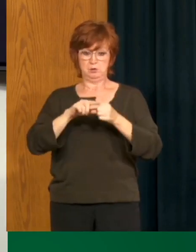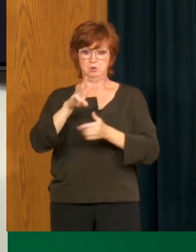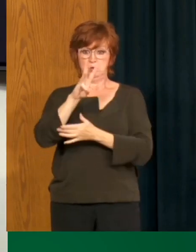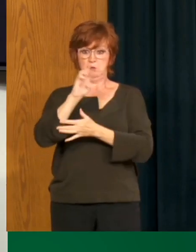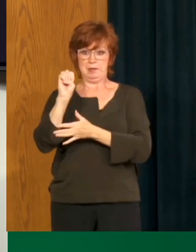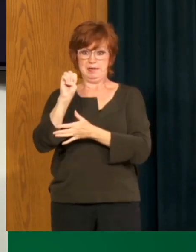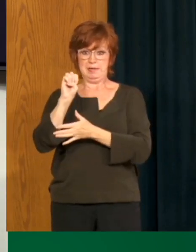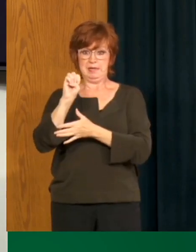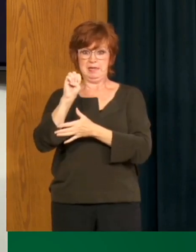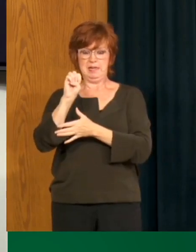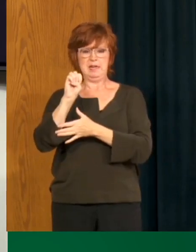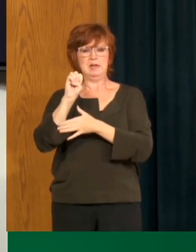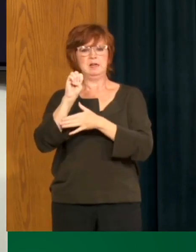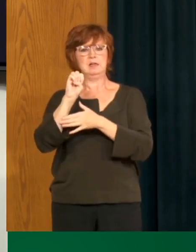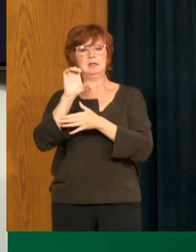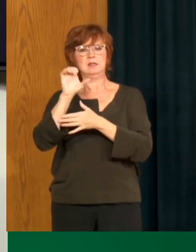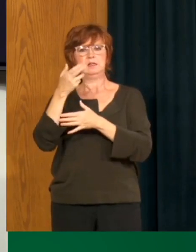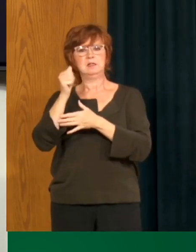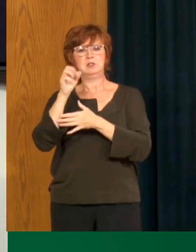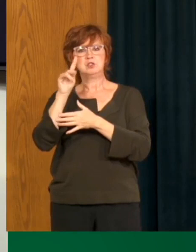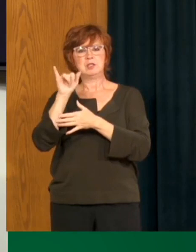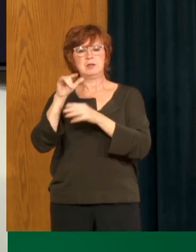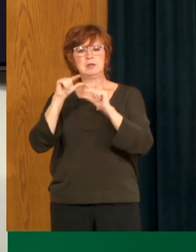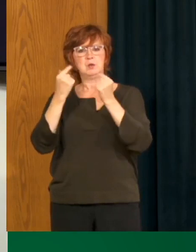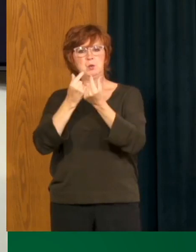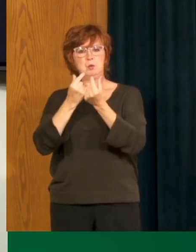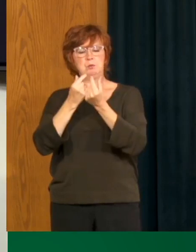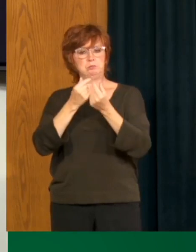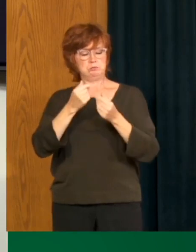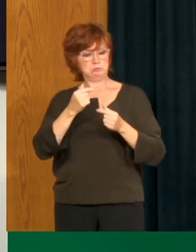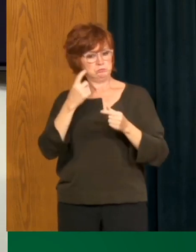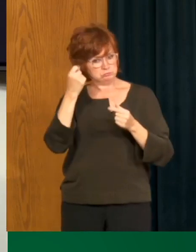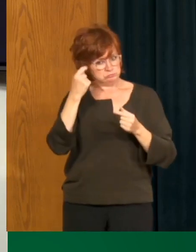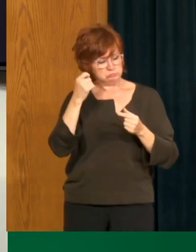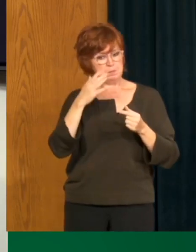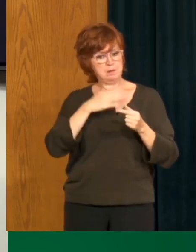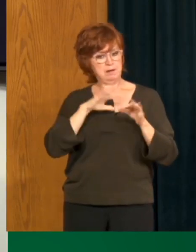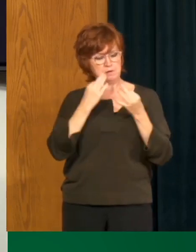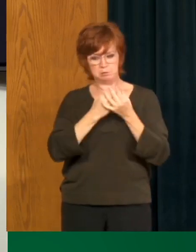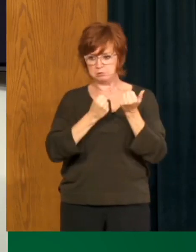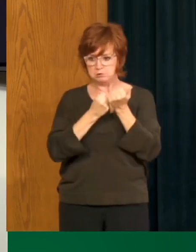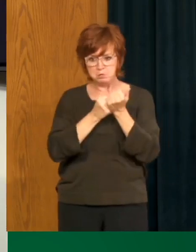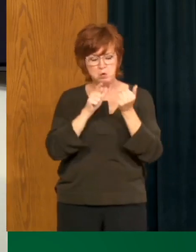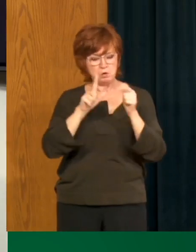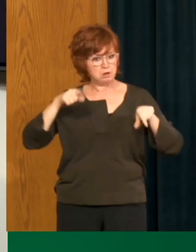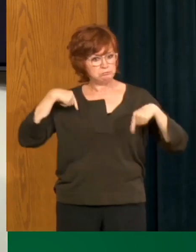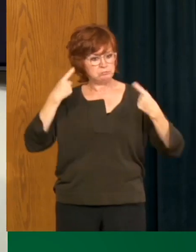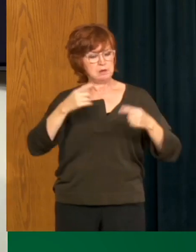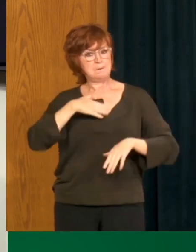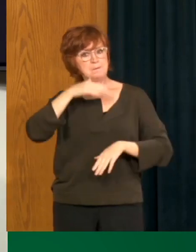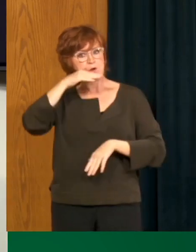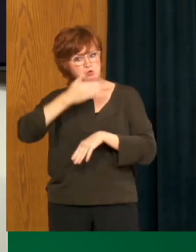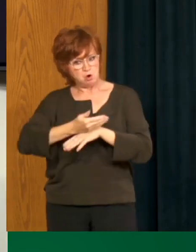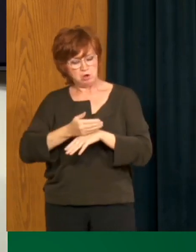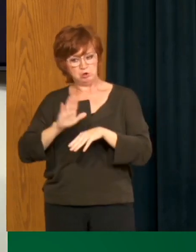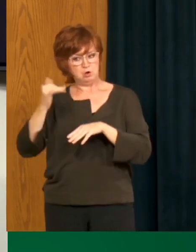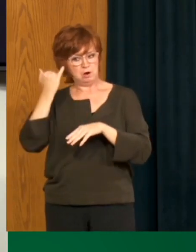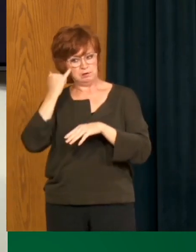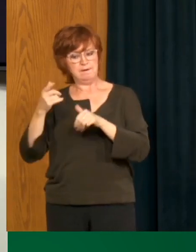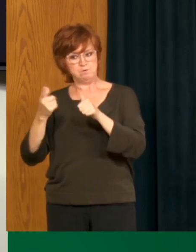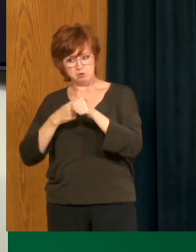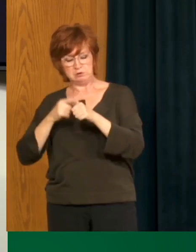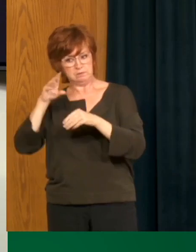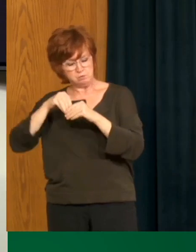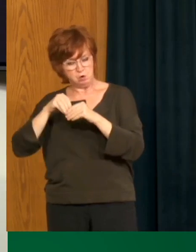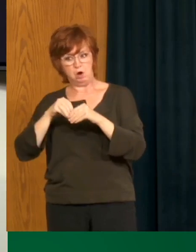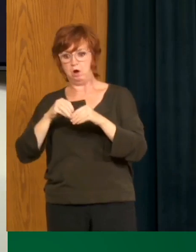Foundation. My family has been involved in supporting the We Foundation for a number of years, through my daughter originally, then my wife and my